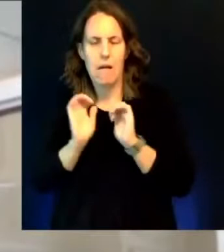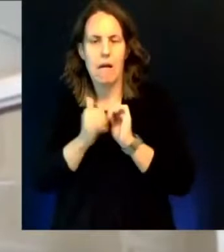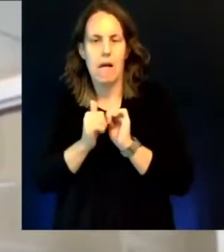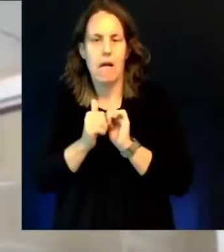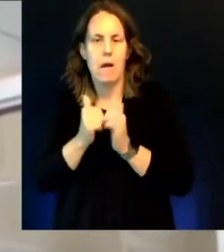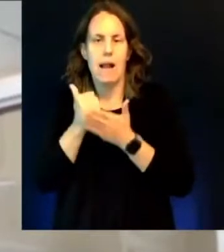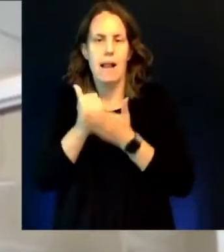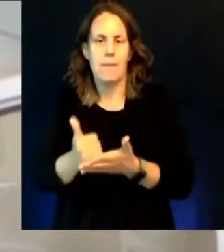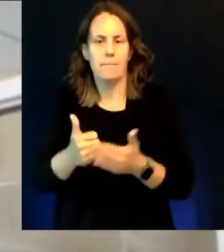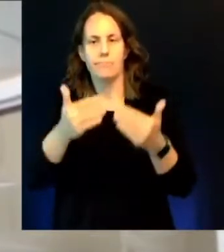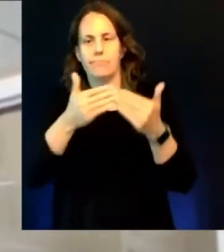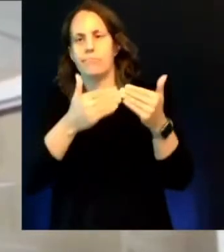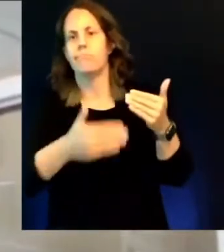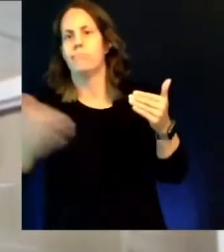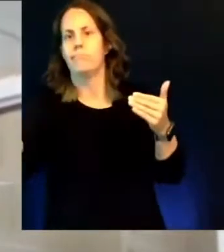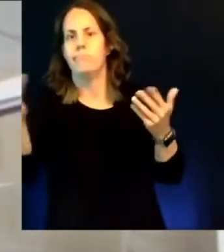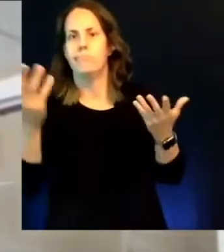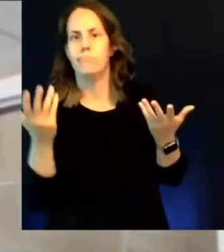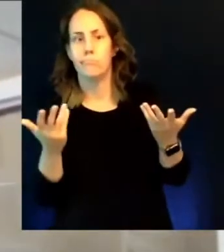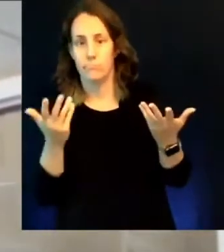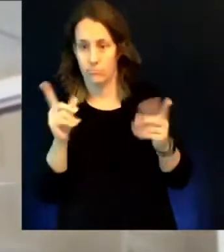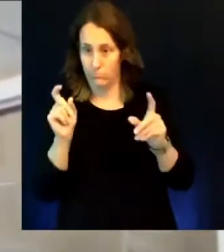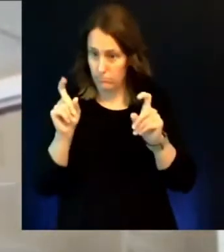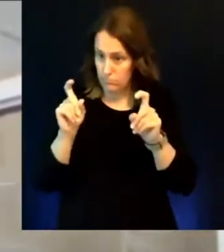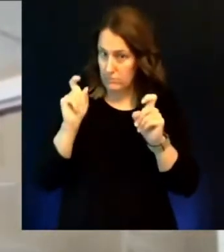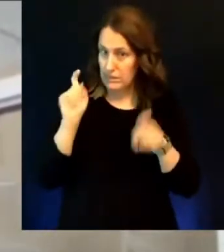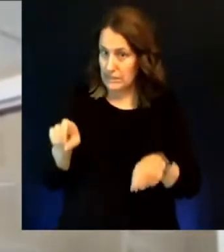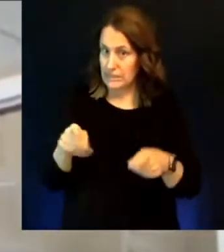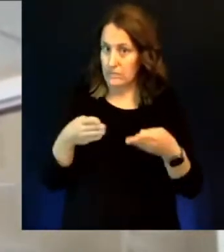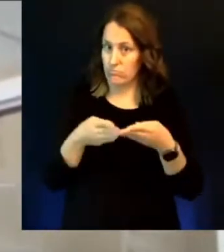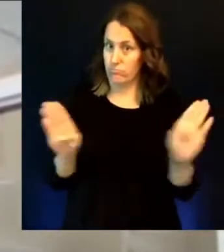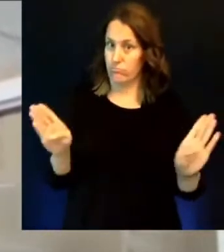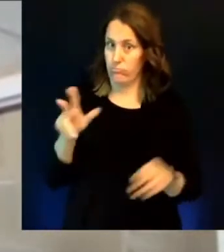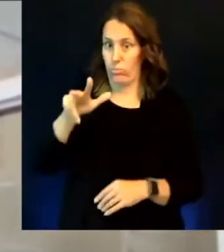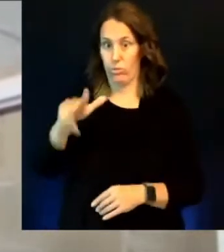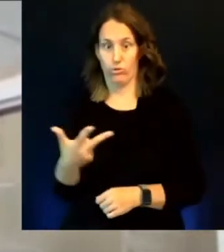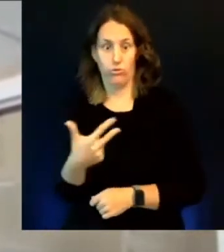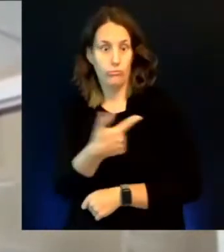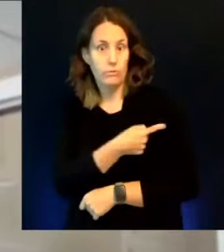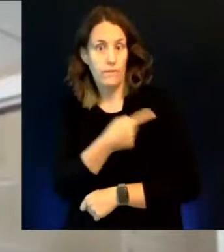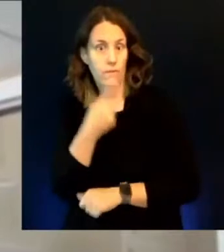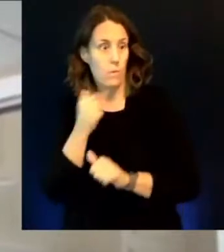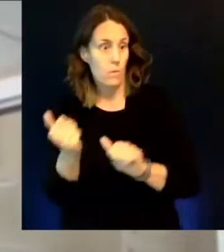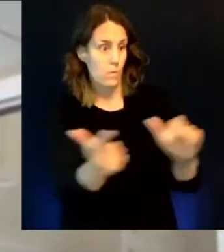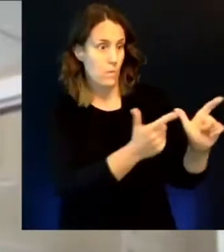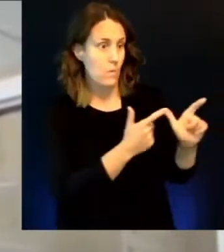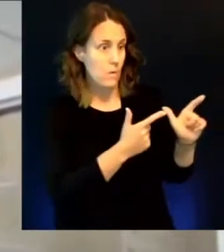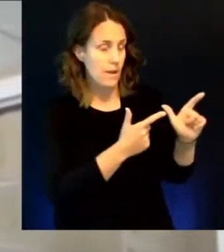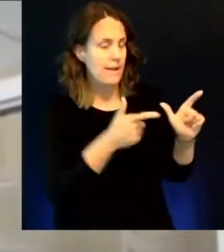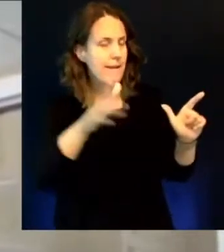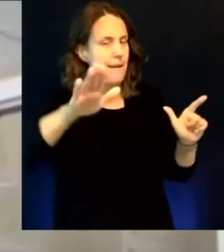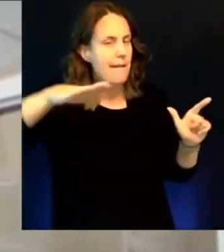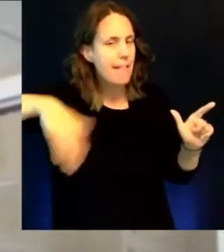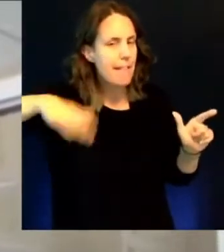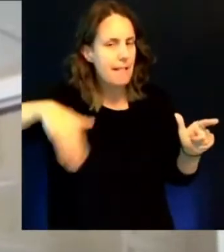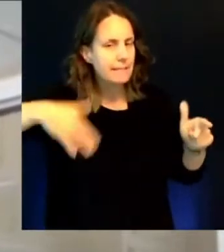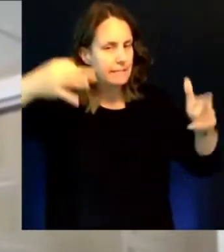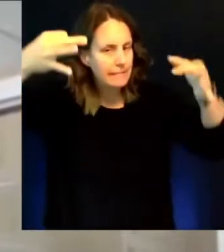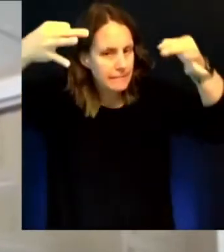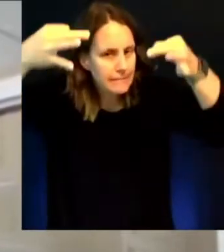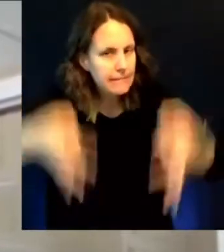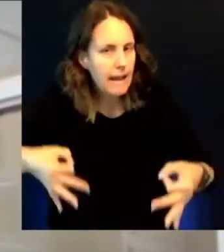formal recommendation until the data are analyzed by the CDC, scrutinized by